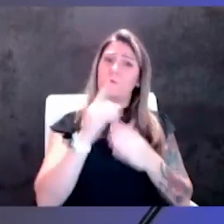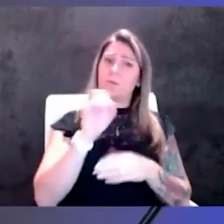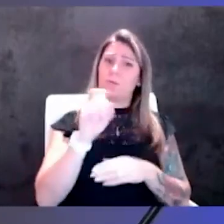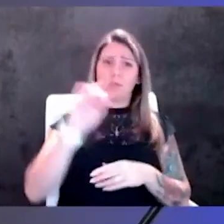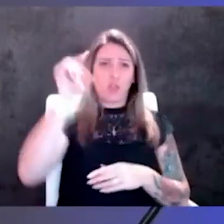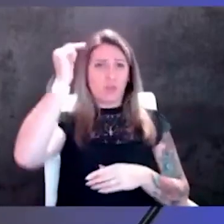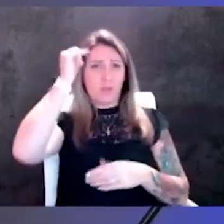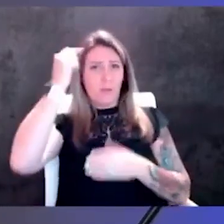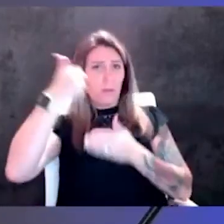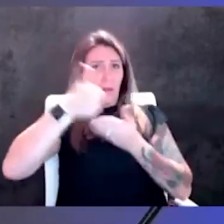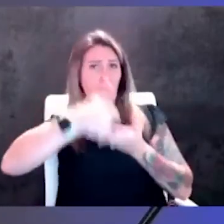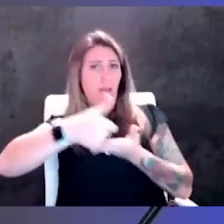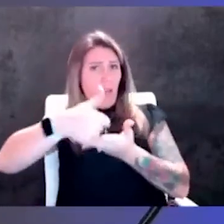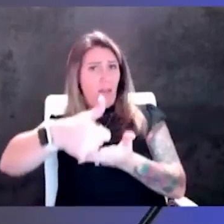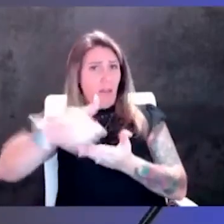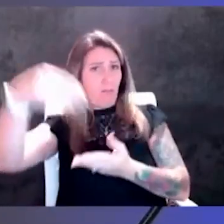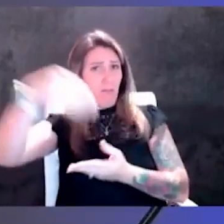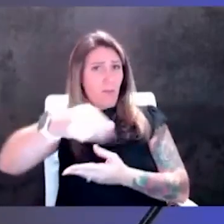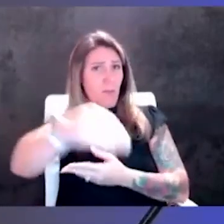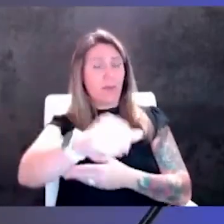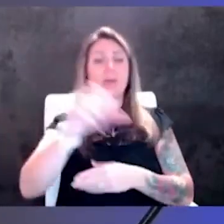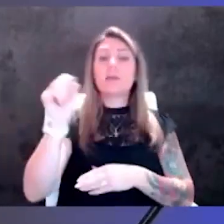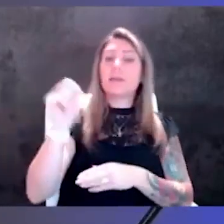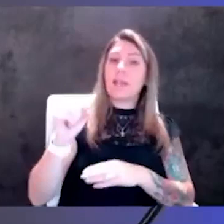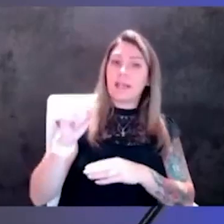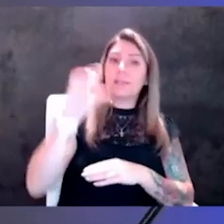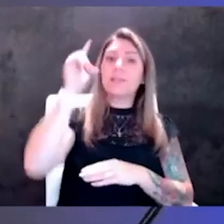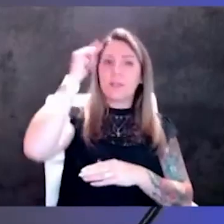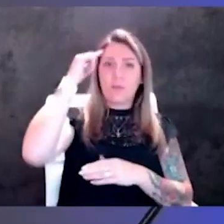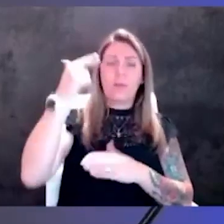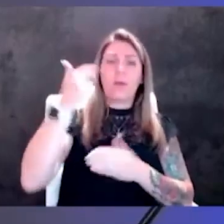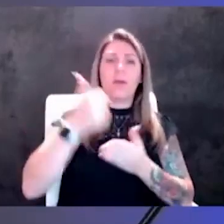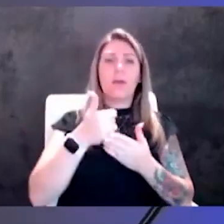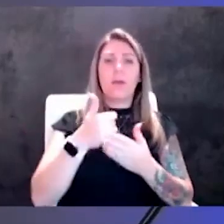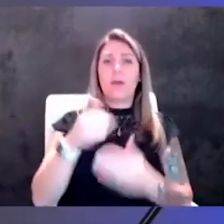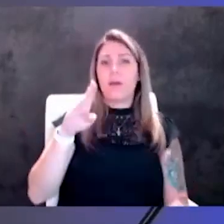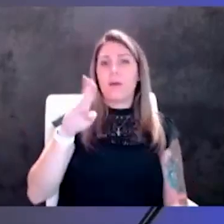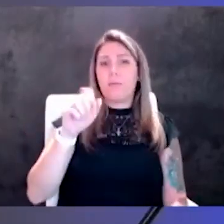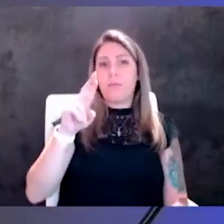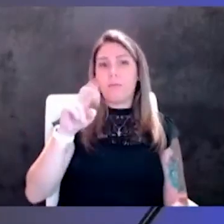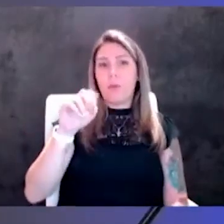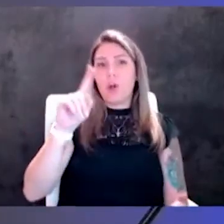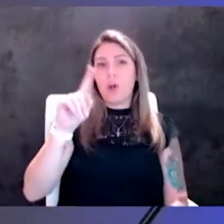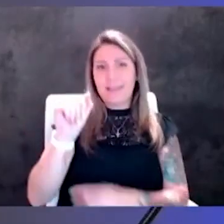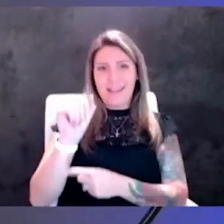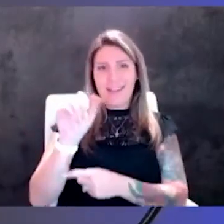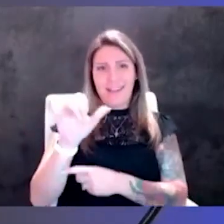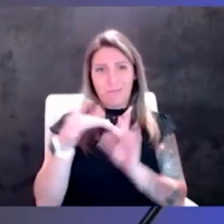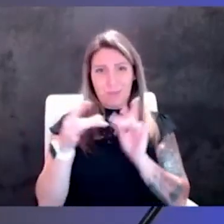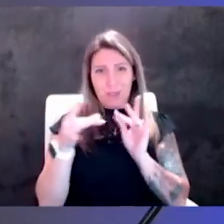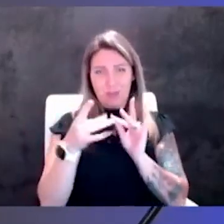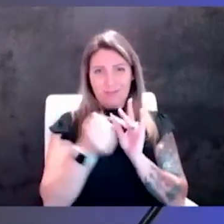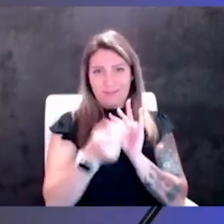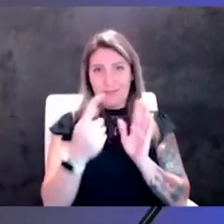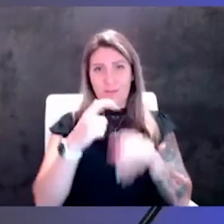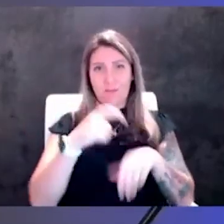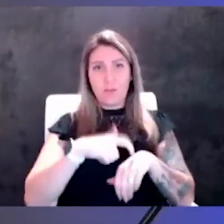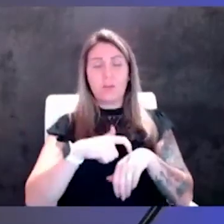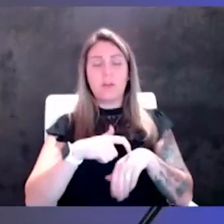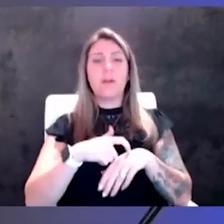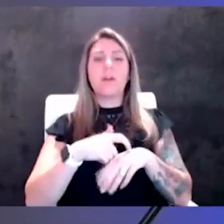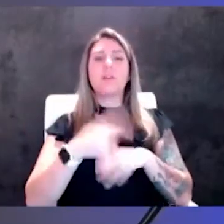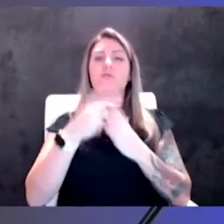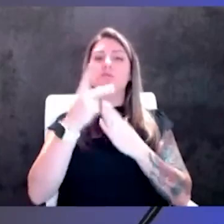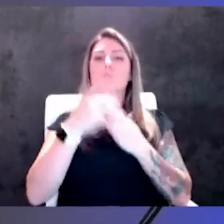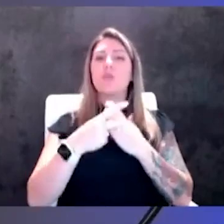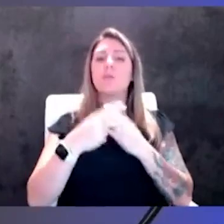The government has, exactly. As a matter of fact, BARDA, that I've mentioned several times now, has a program called CARB-X, and the